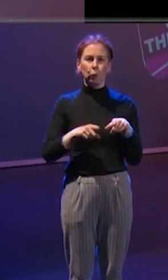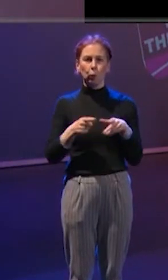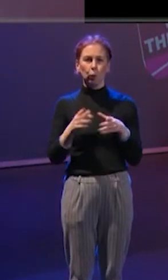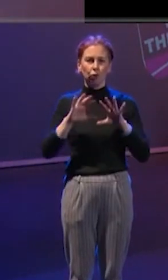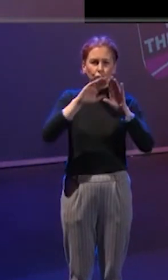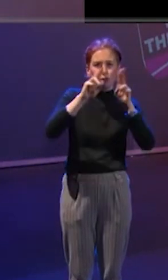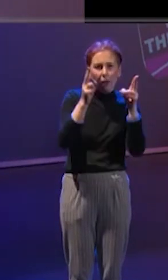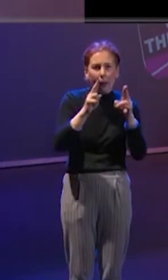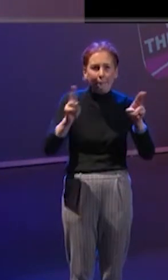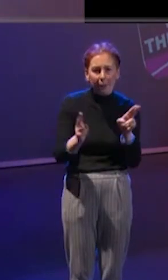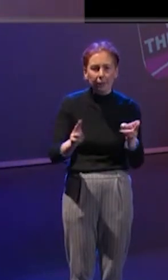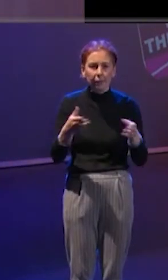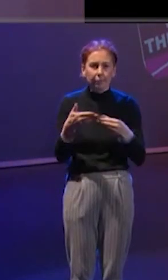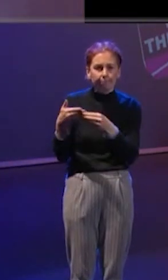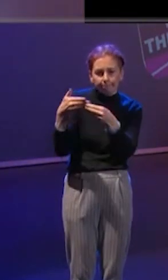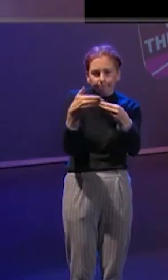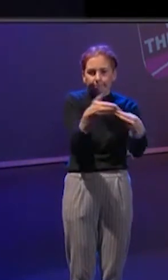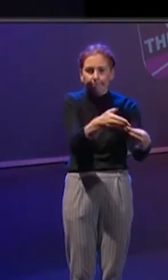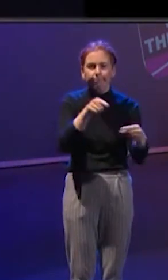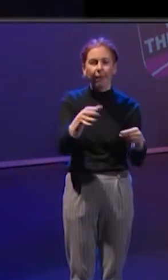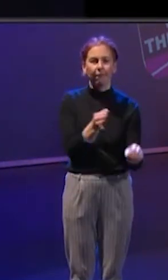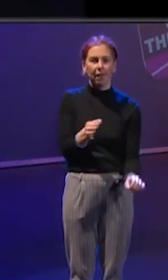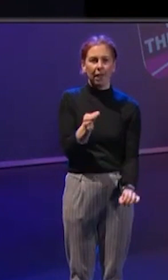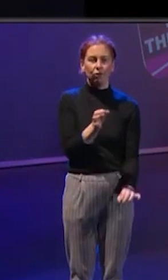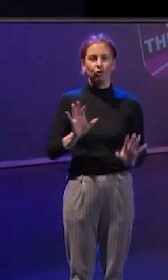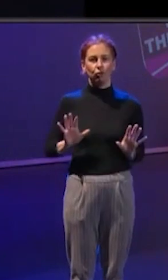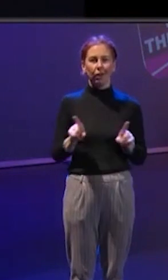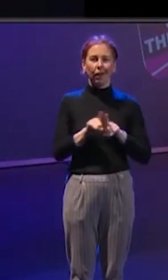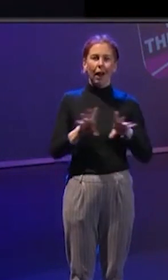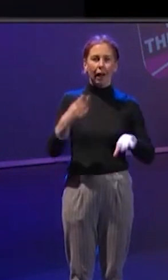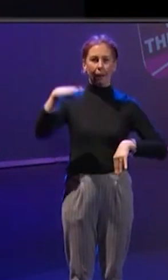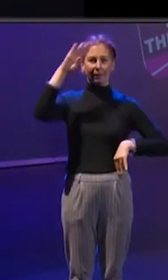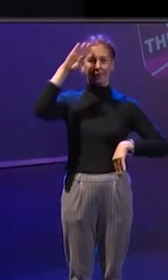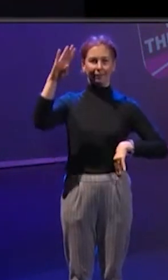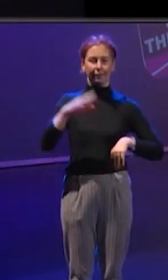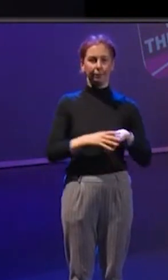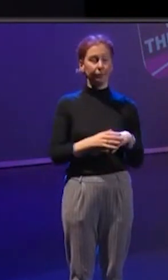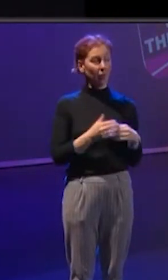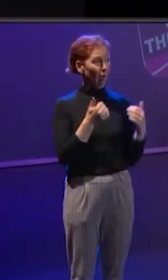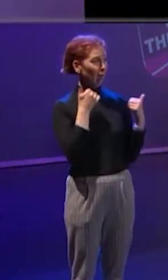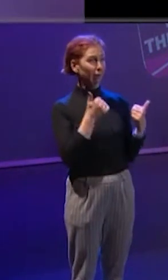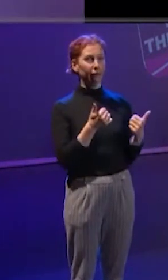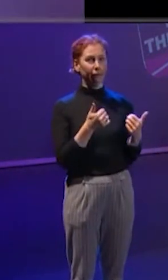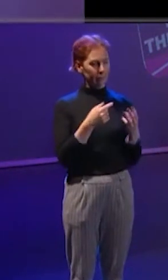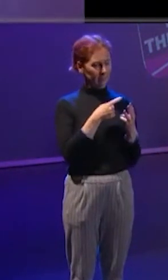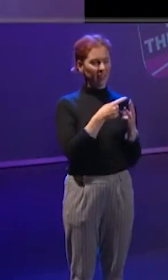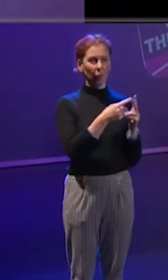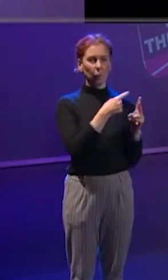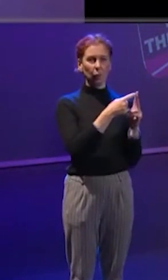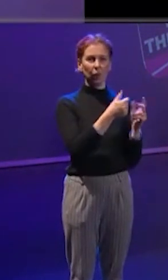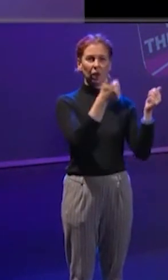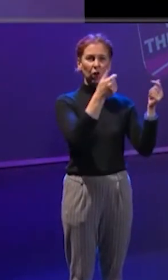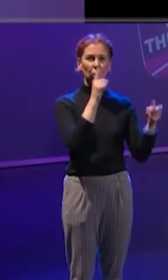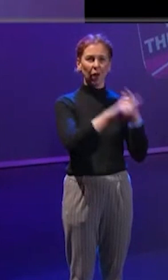their journey. A bit like a captain, I'd say. Oh, they've both given really great answers. I'm going to look